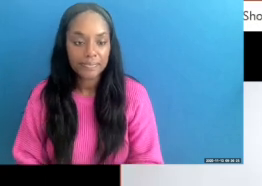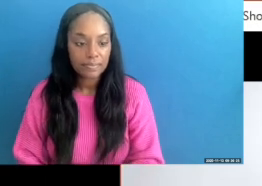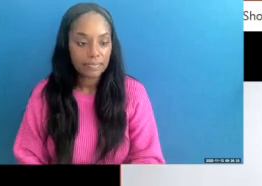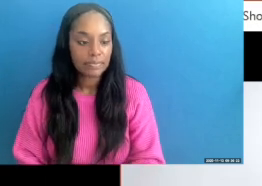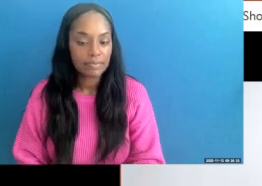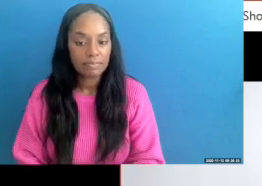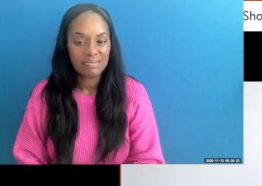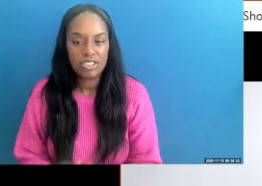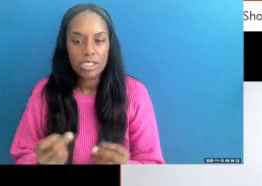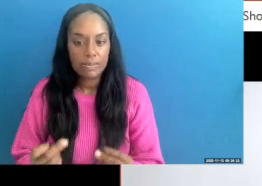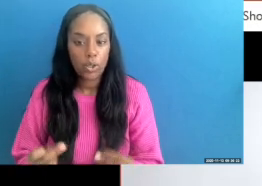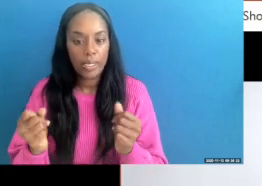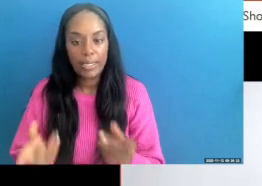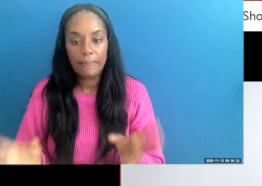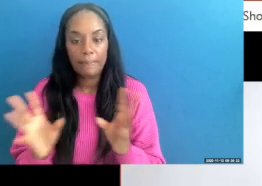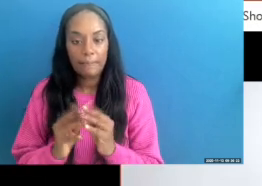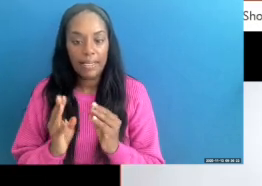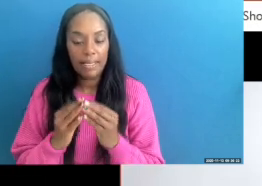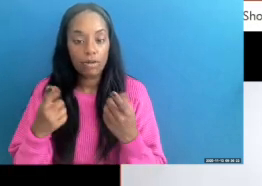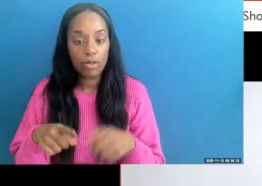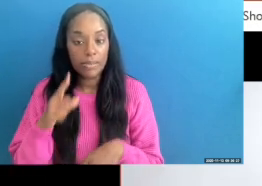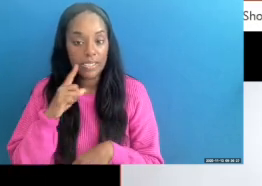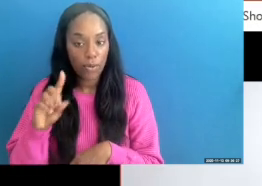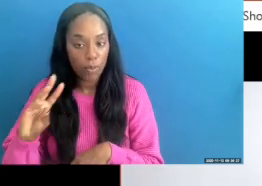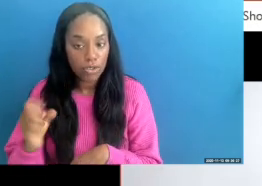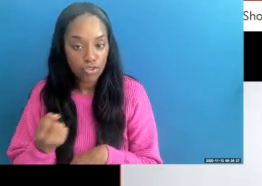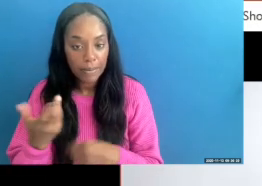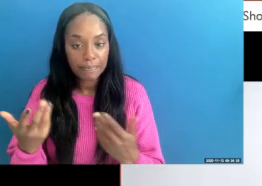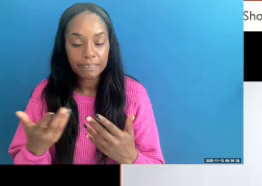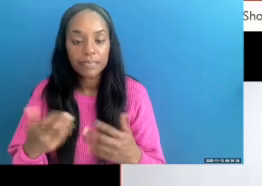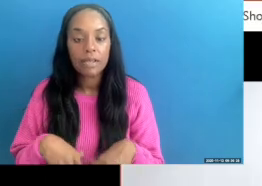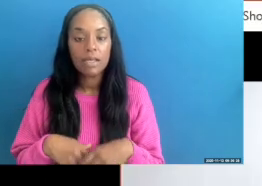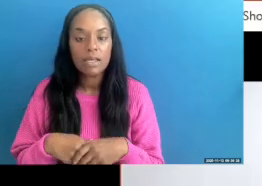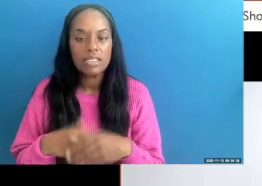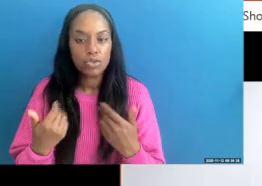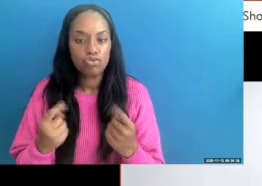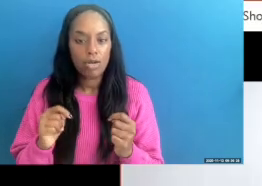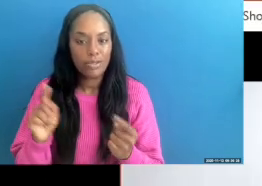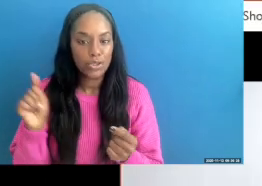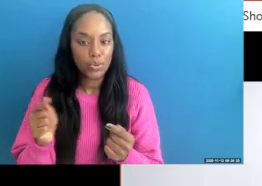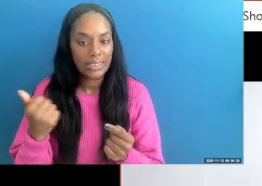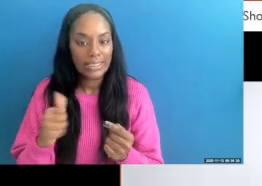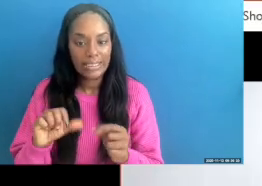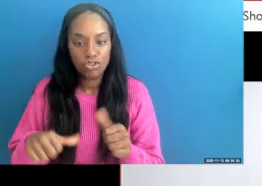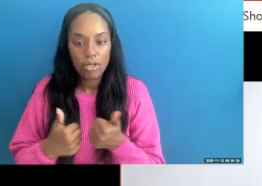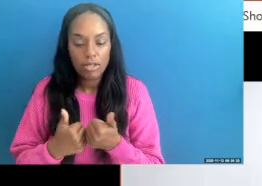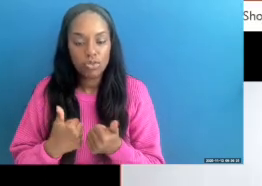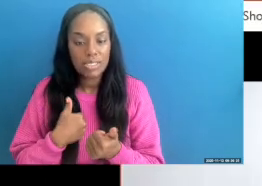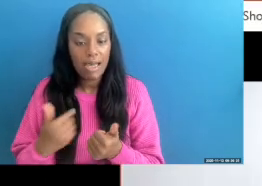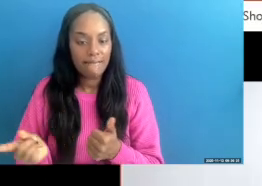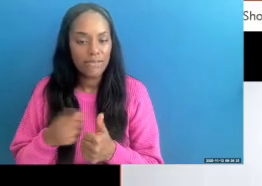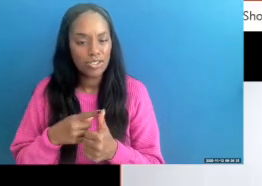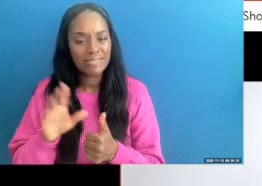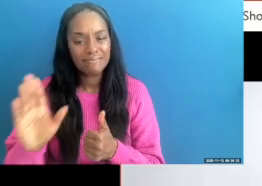All right, and then just some quick meeting agreements for the workshop. In hopes to kind of reduce any challenges that we have. First, please